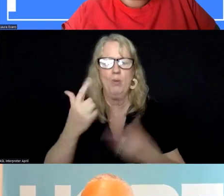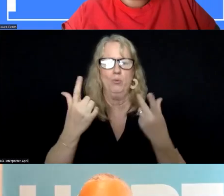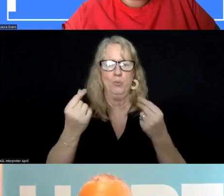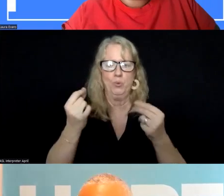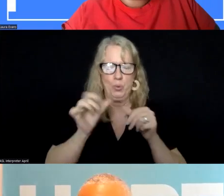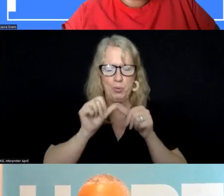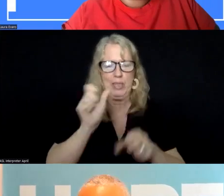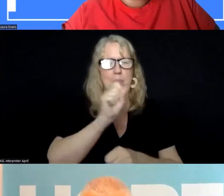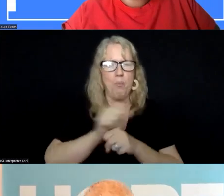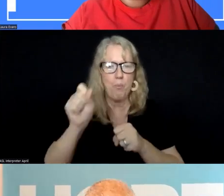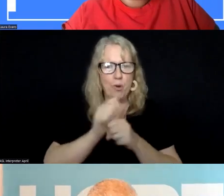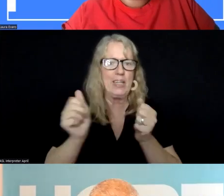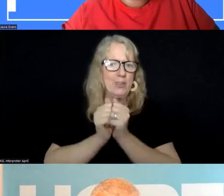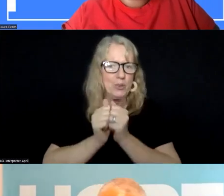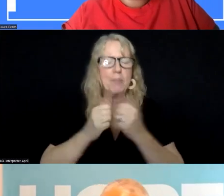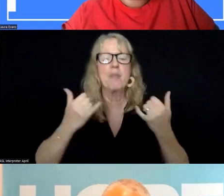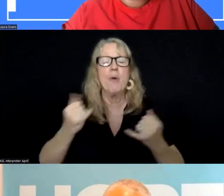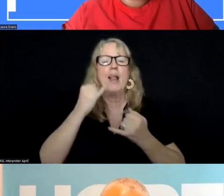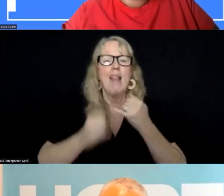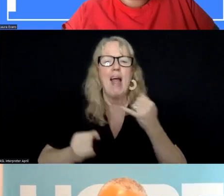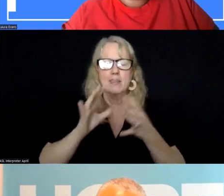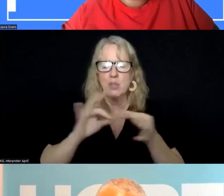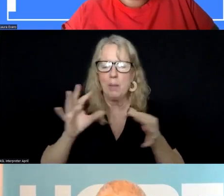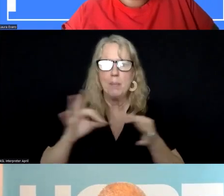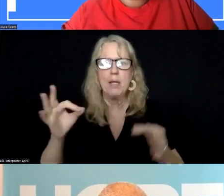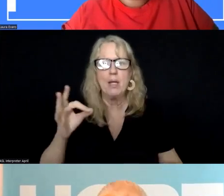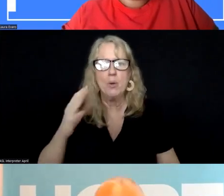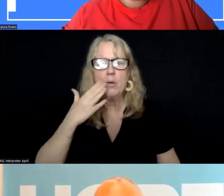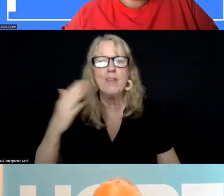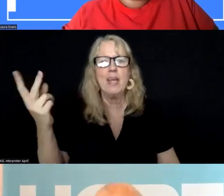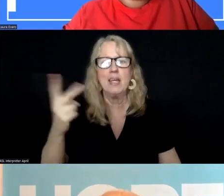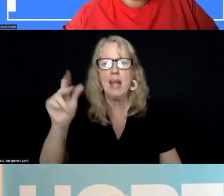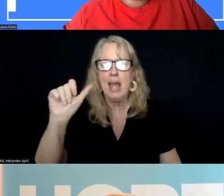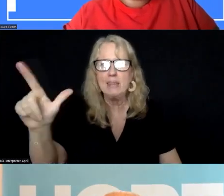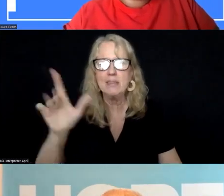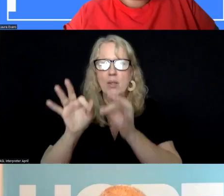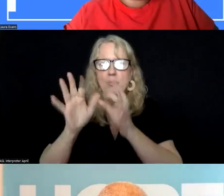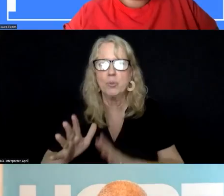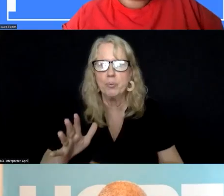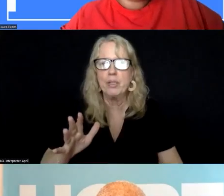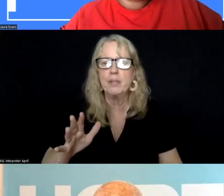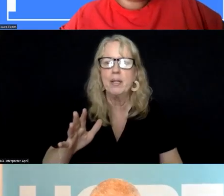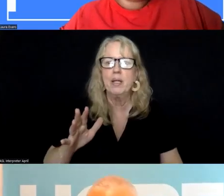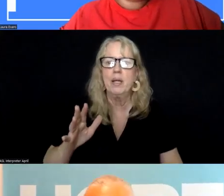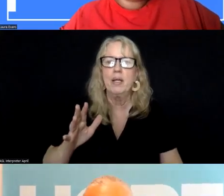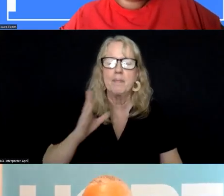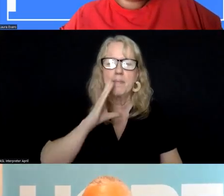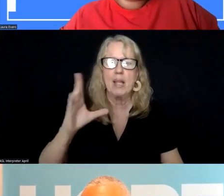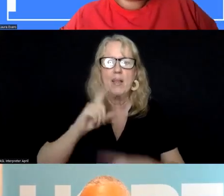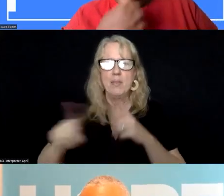keep working together. And I'll close by one, I want to thank our interpreter, our ASL interpreter. Thank you for your work. And there's an African